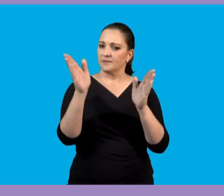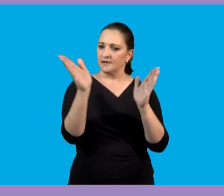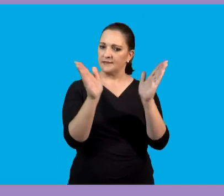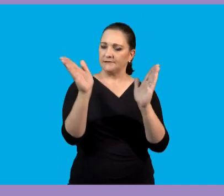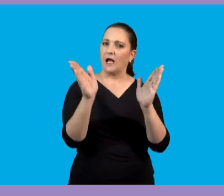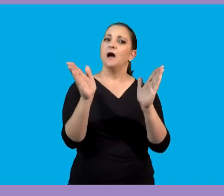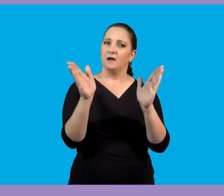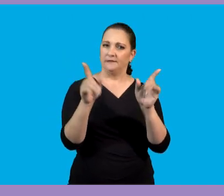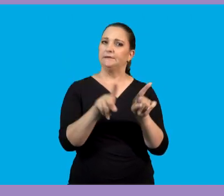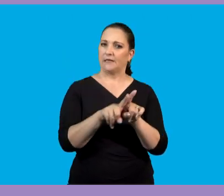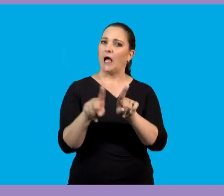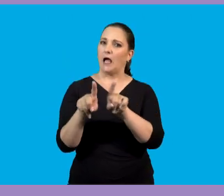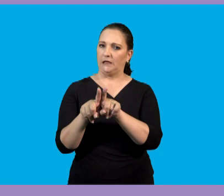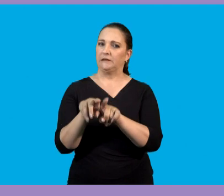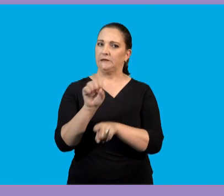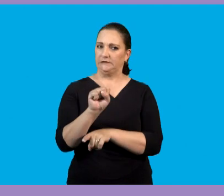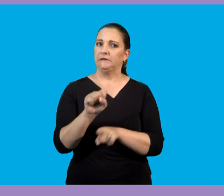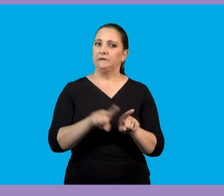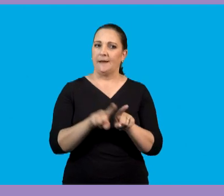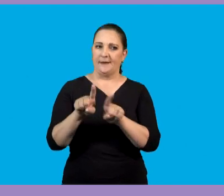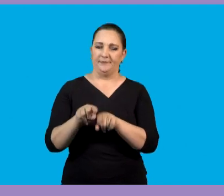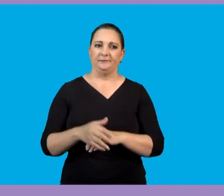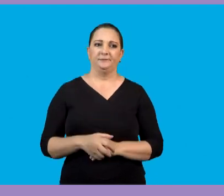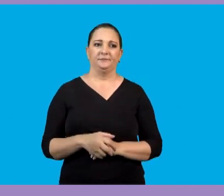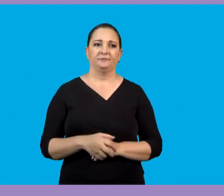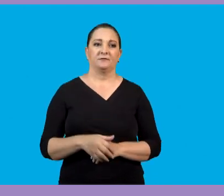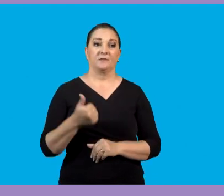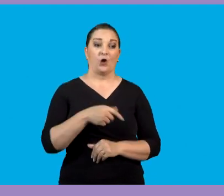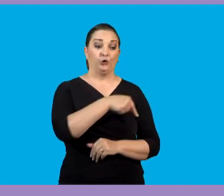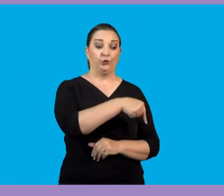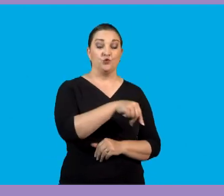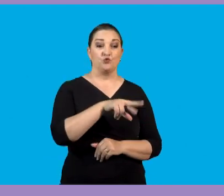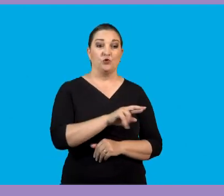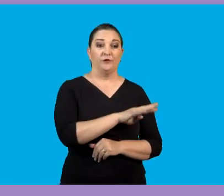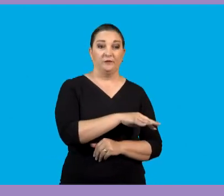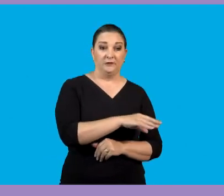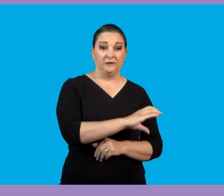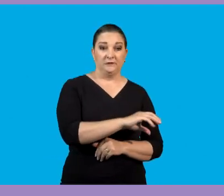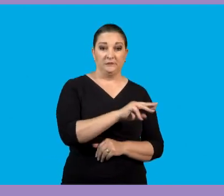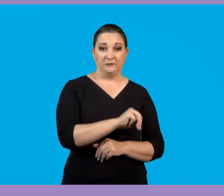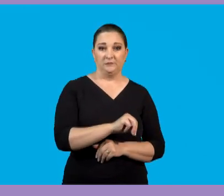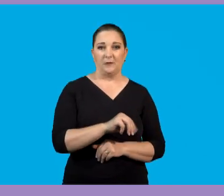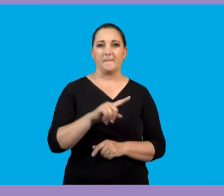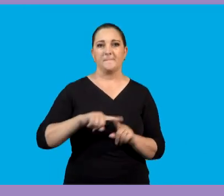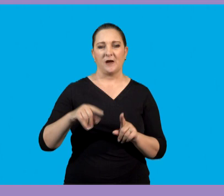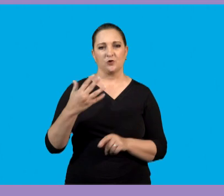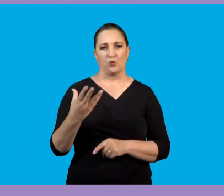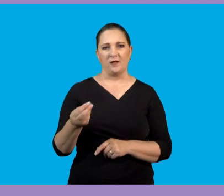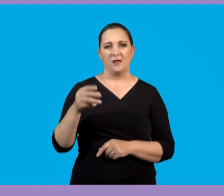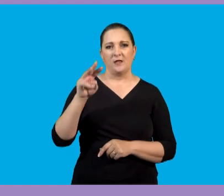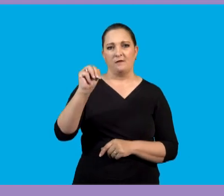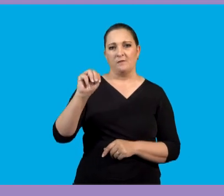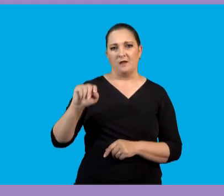equals to MN. Then we have 14 centimeters for QR, but we also have 14 centimeters